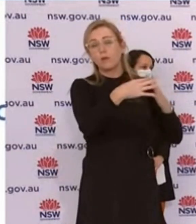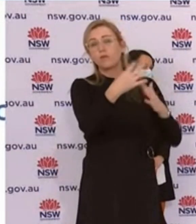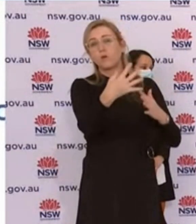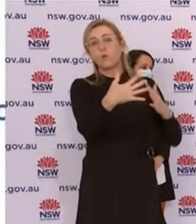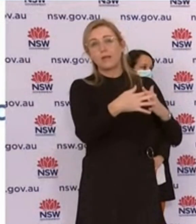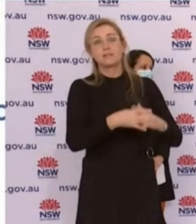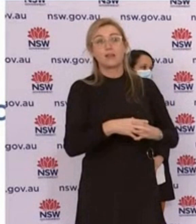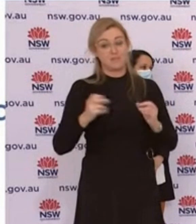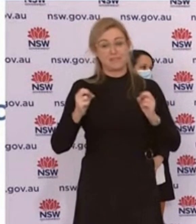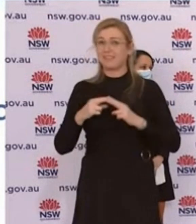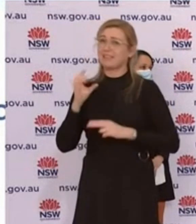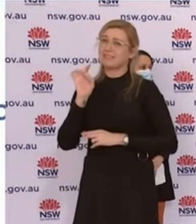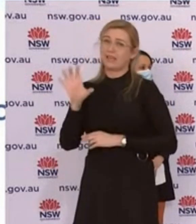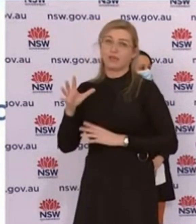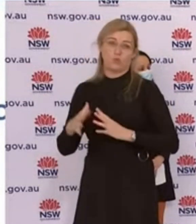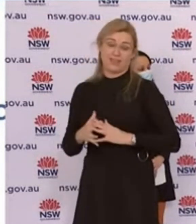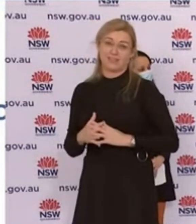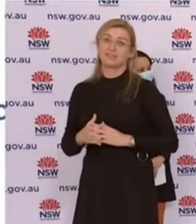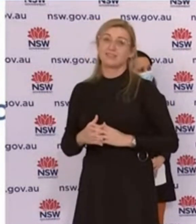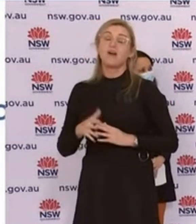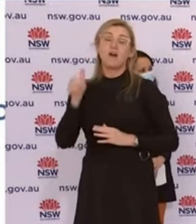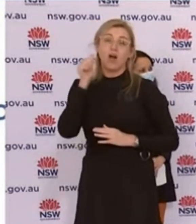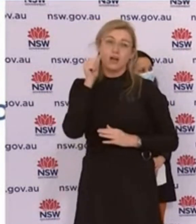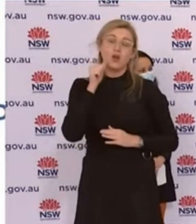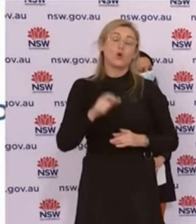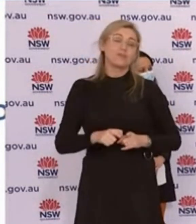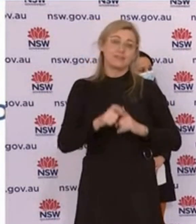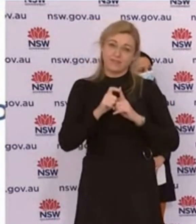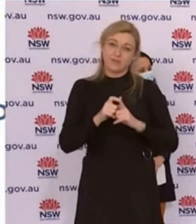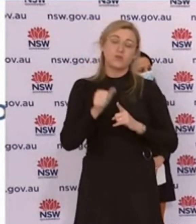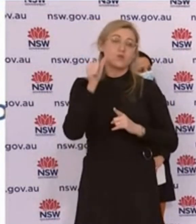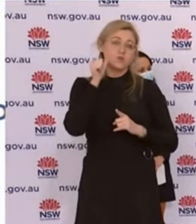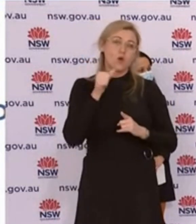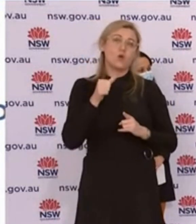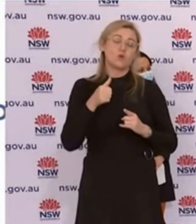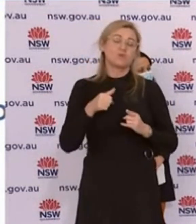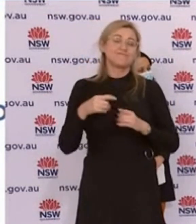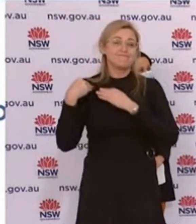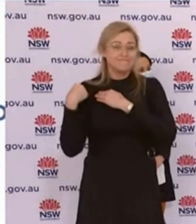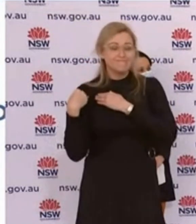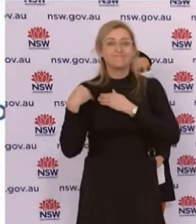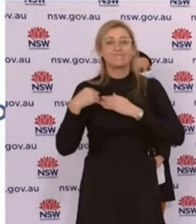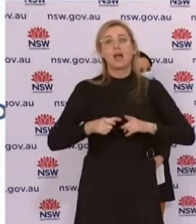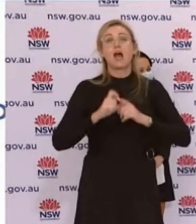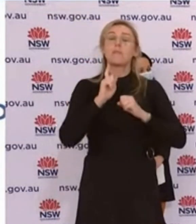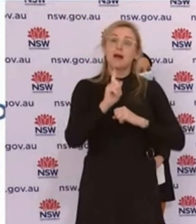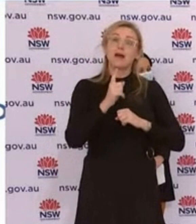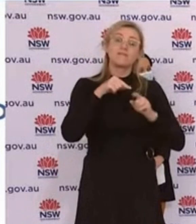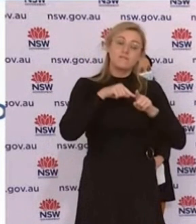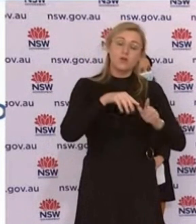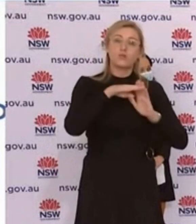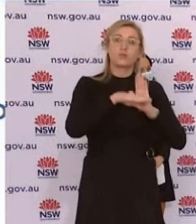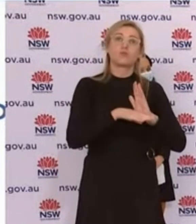it's on 10 weeks, and it is pain. It's a burden on everybody. But if we can just stick to the rules, if we